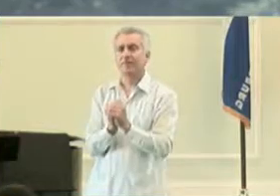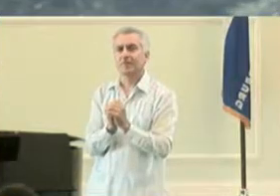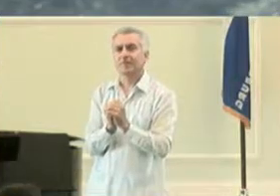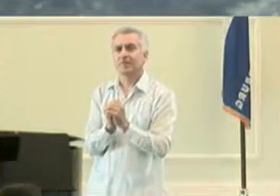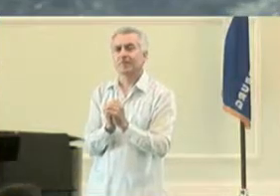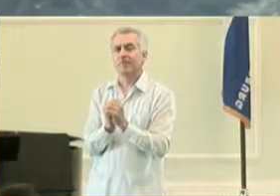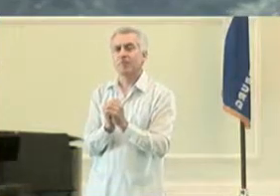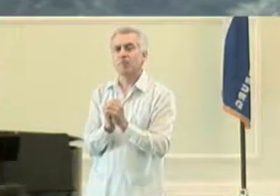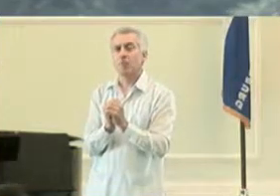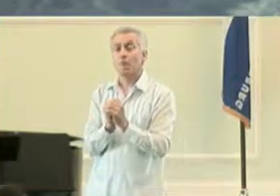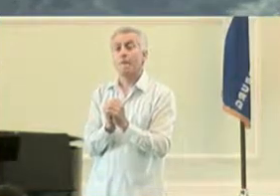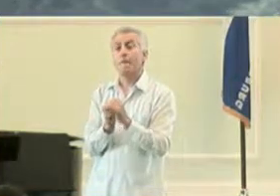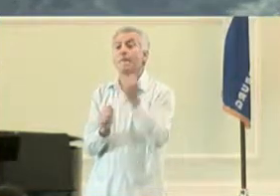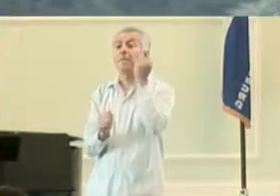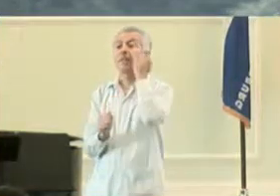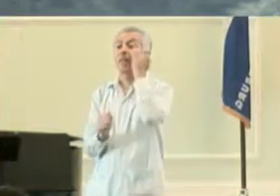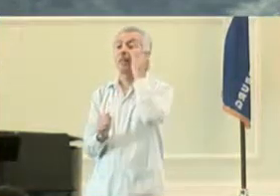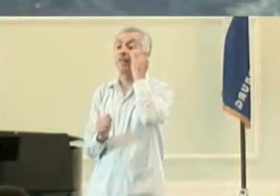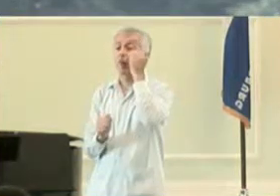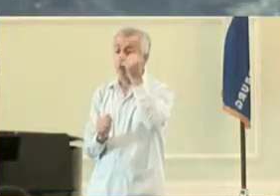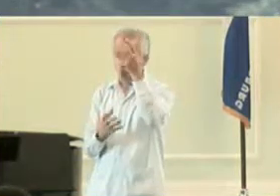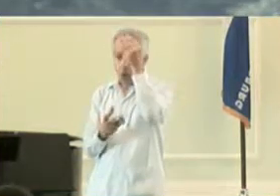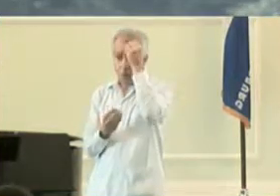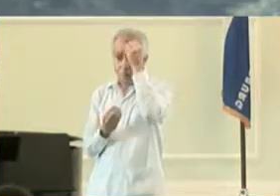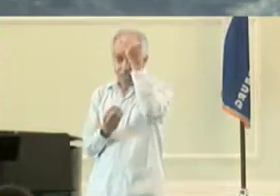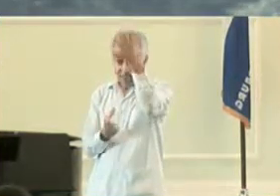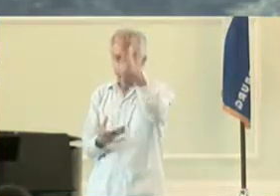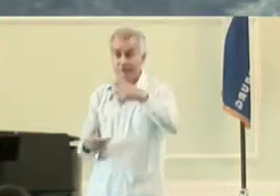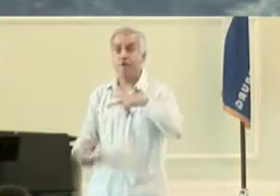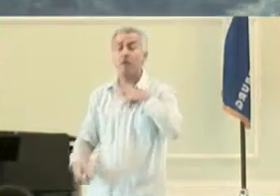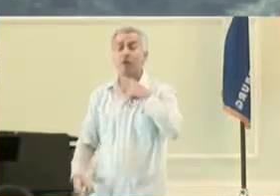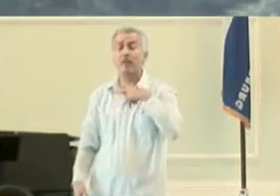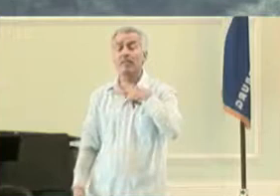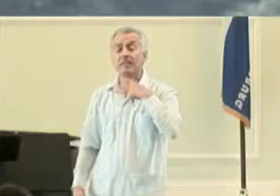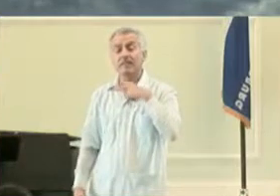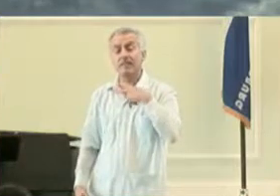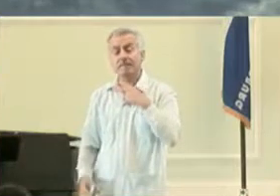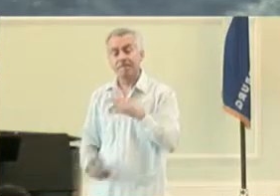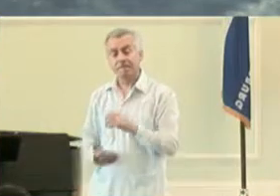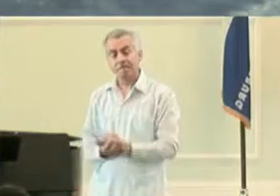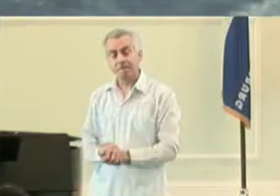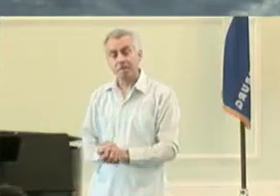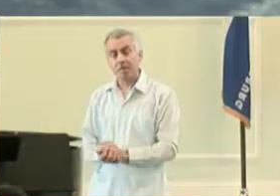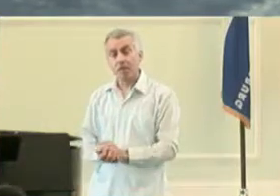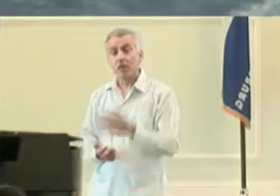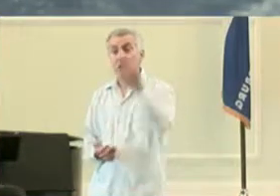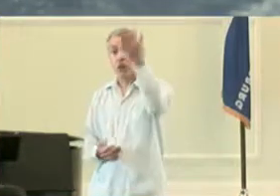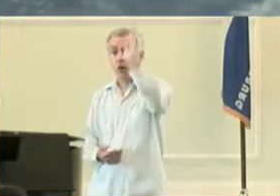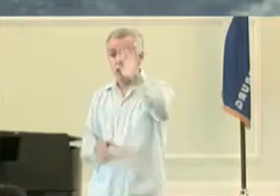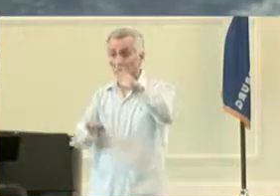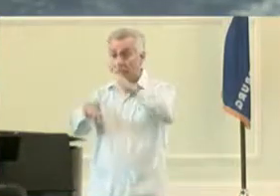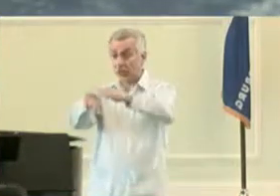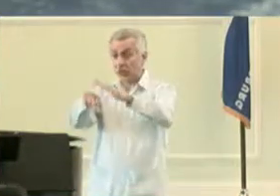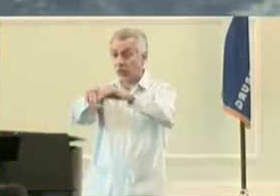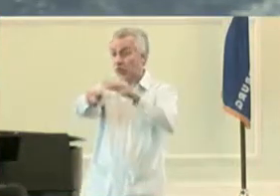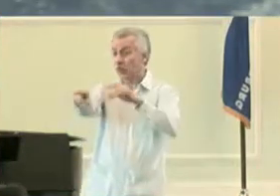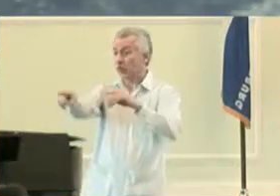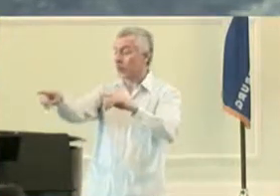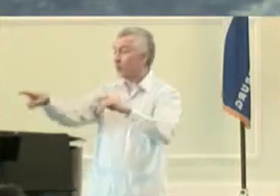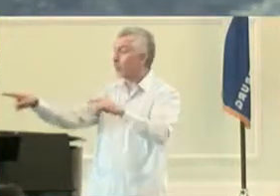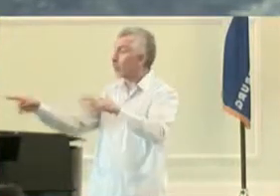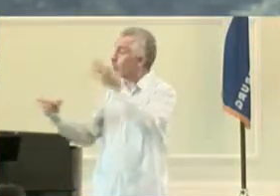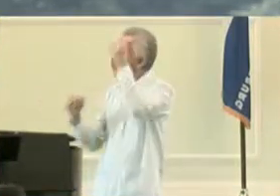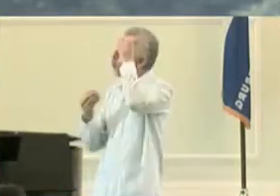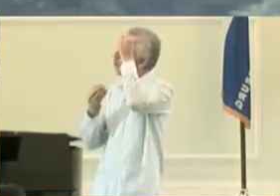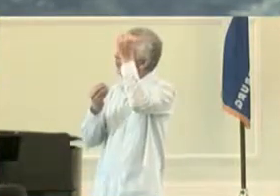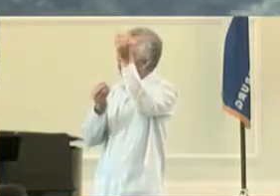And he says, if you will indeed obey my voice. So God calls us to obedience.